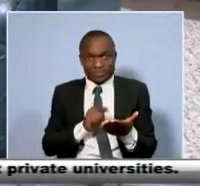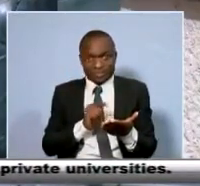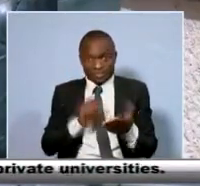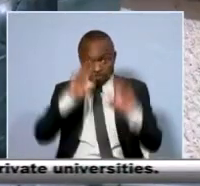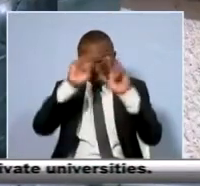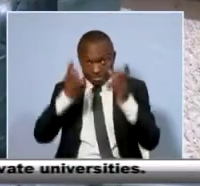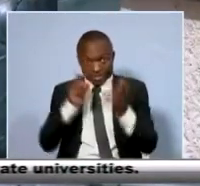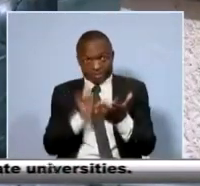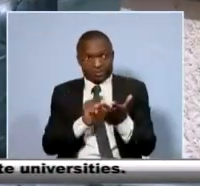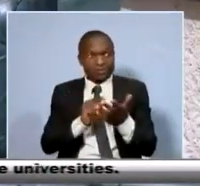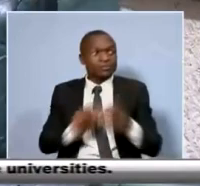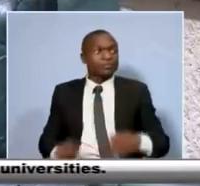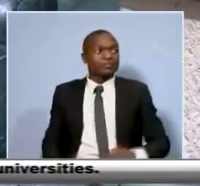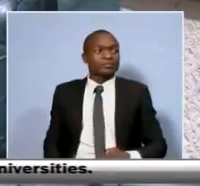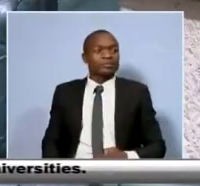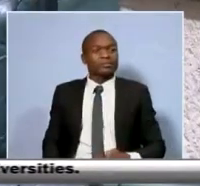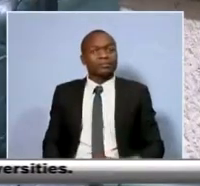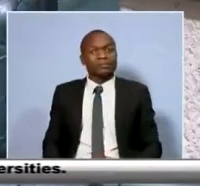this motion,